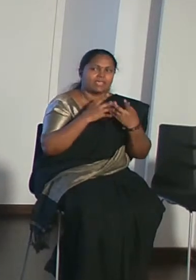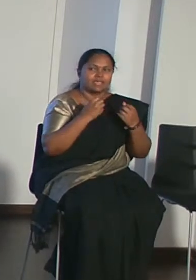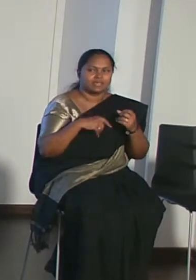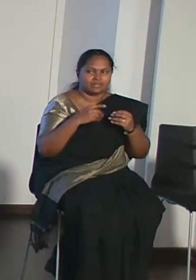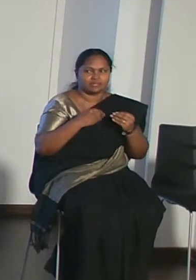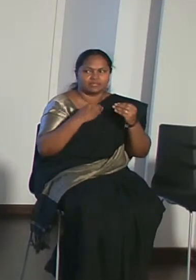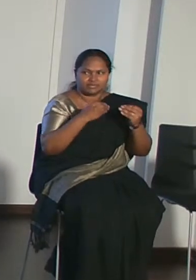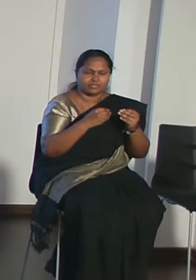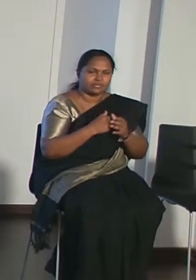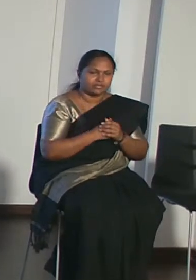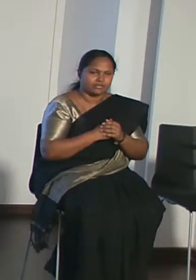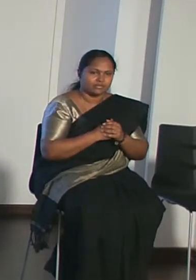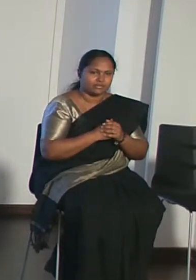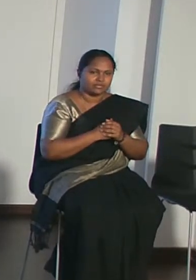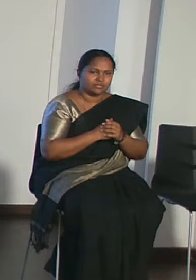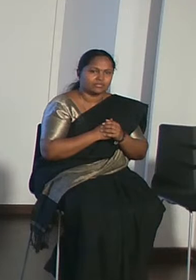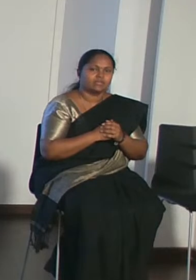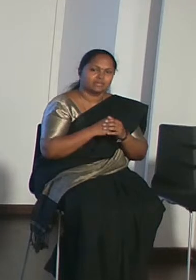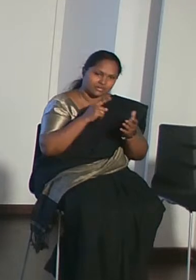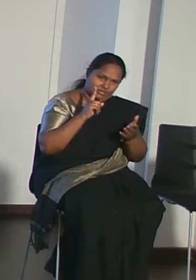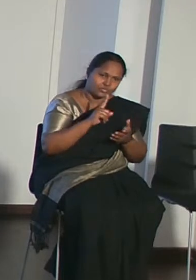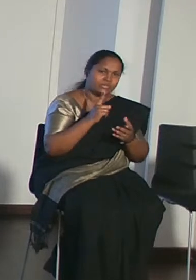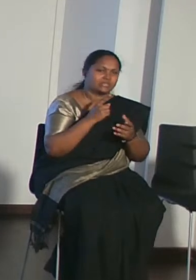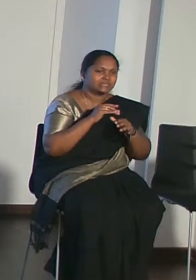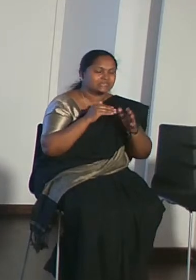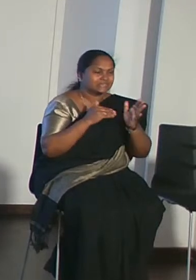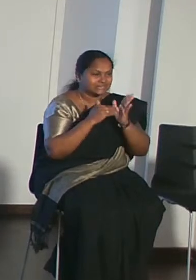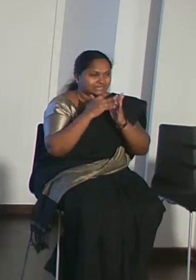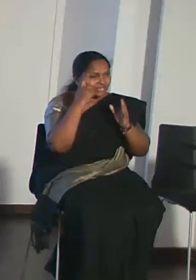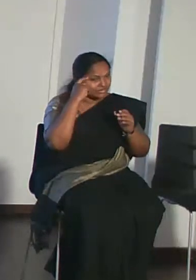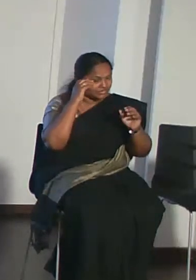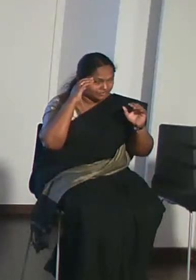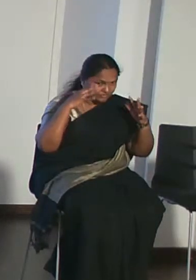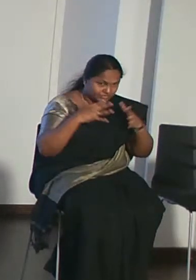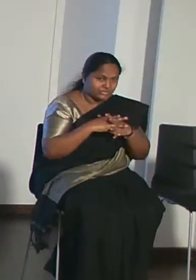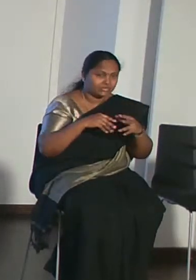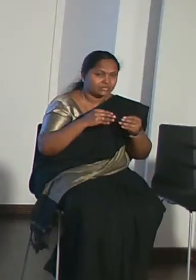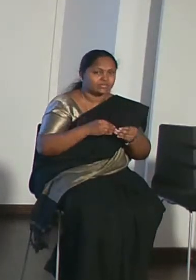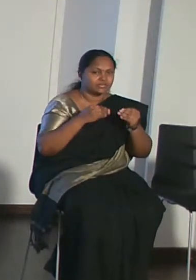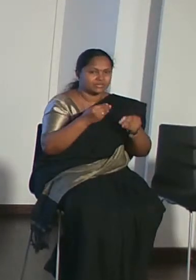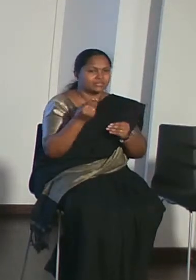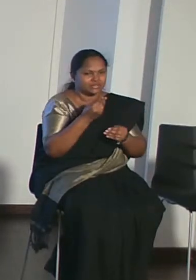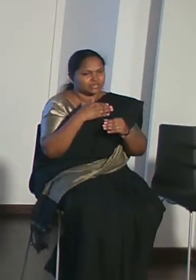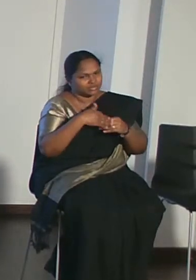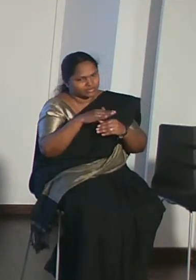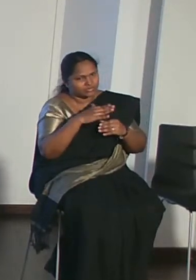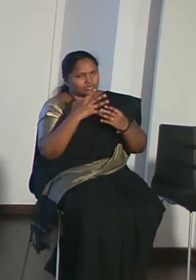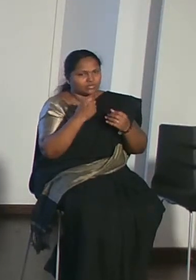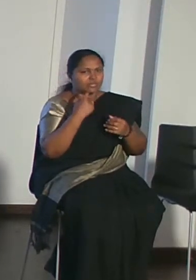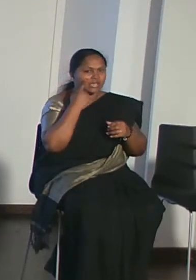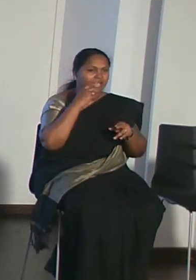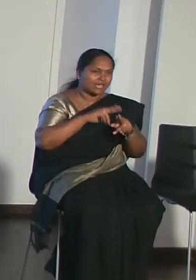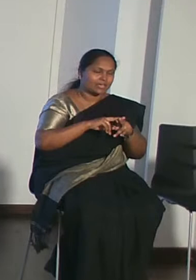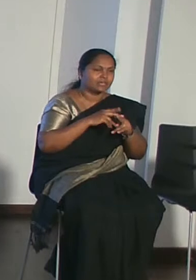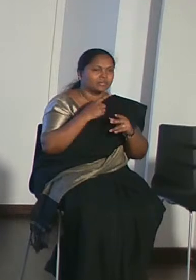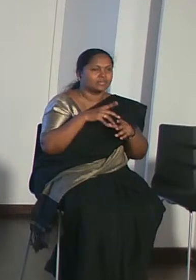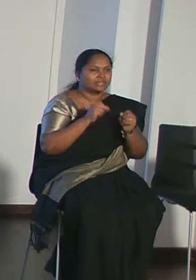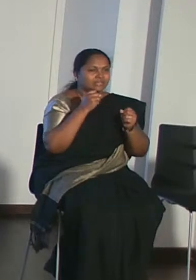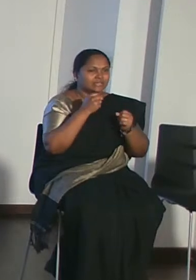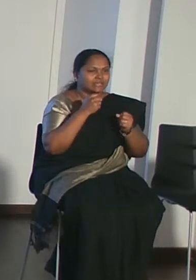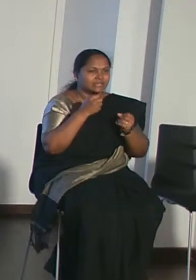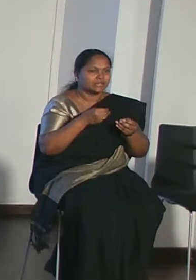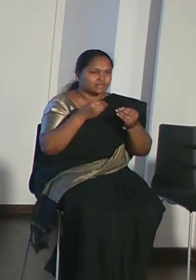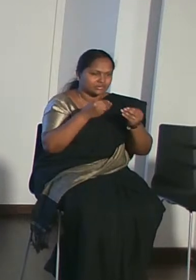events. So that is one stage of letting go. Another stage of letting go is I often work with